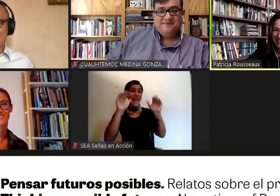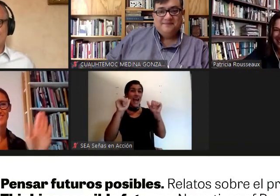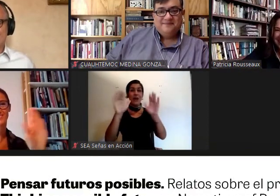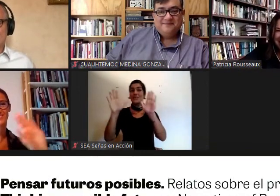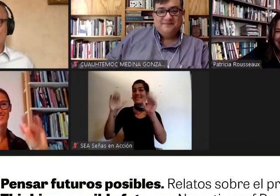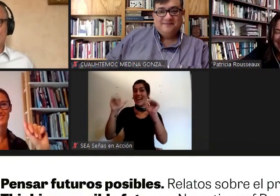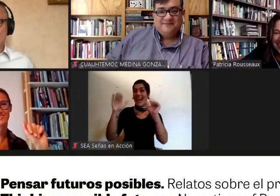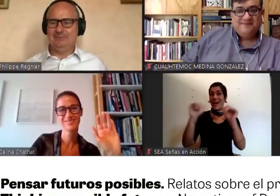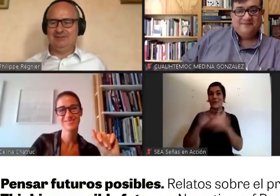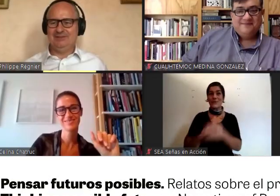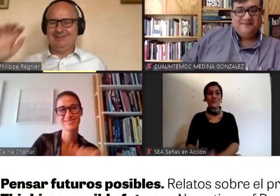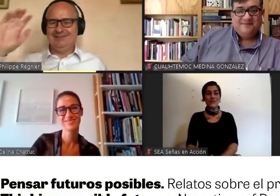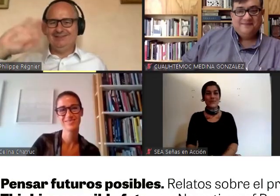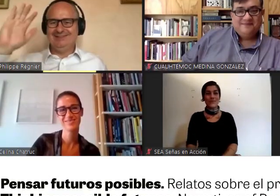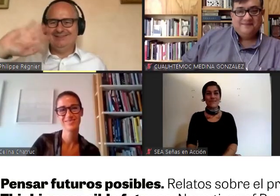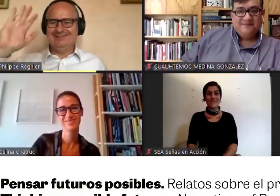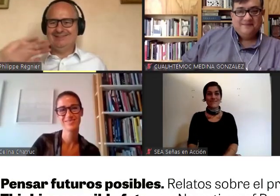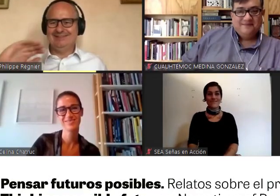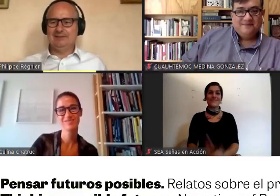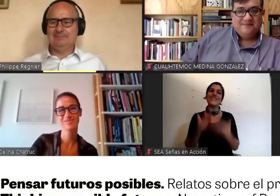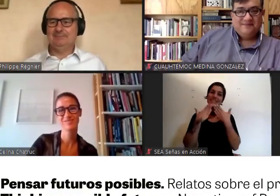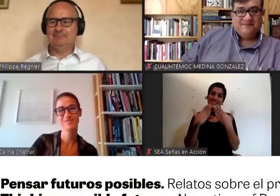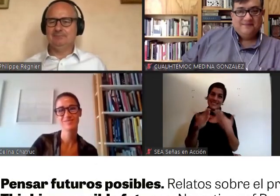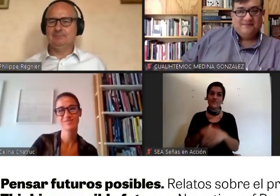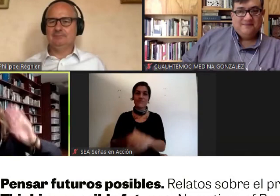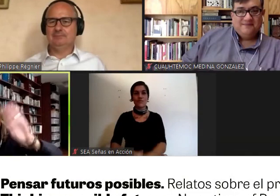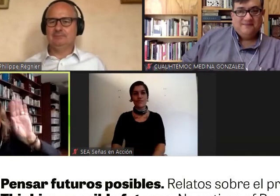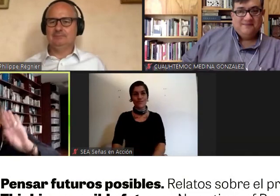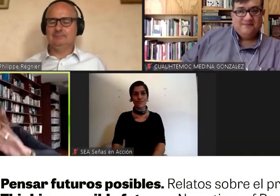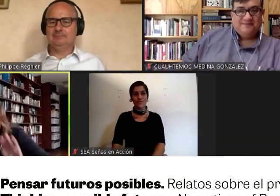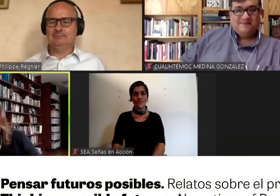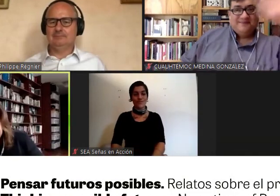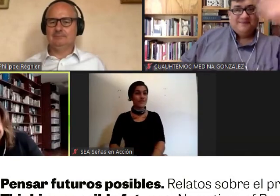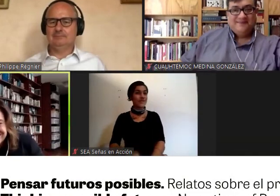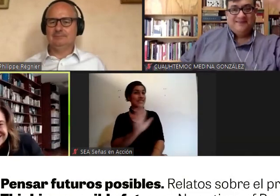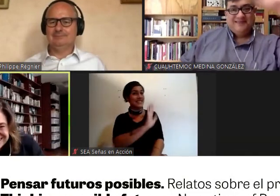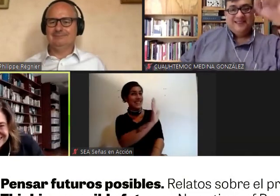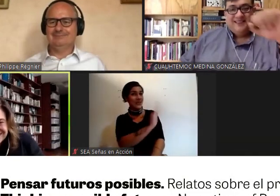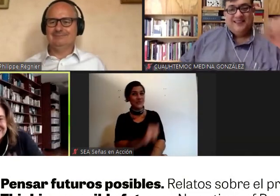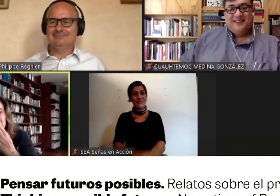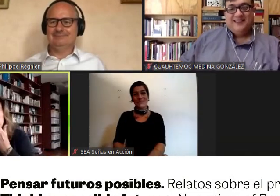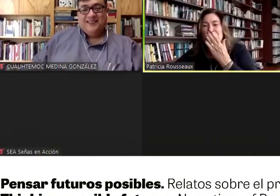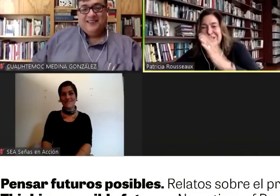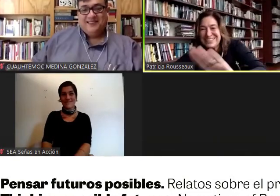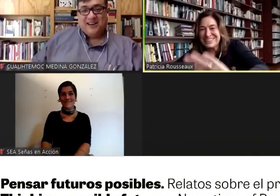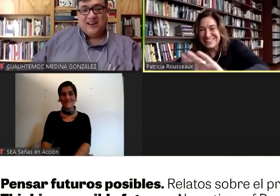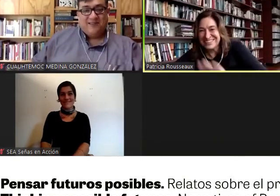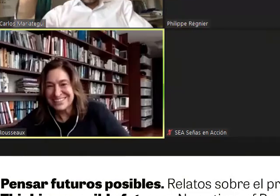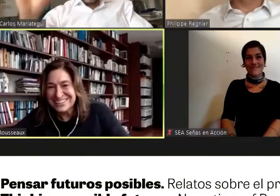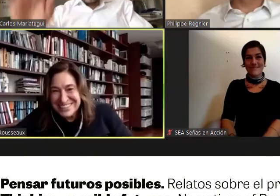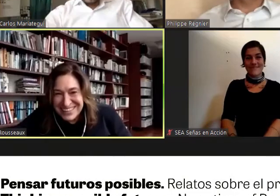Bye, Anibal. Bye, Diana. Thank you. Bye, Kawatemoc.